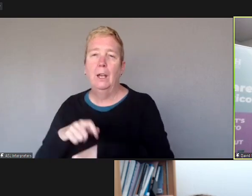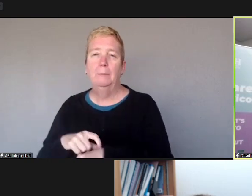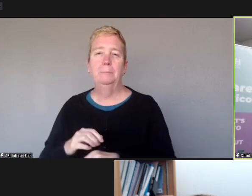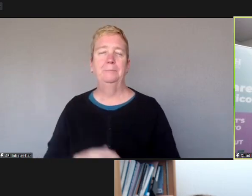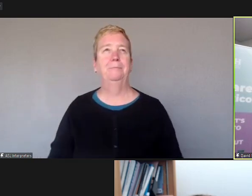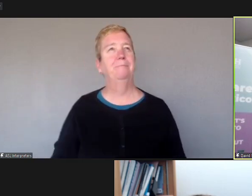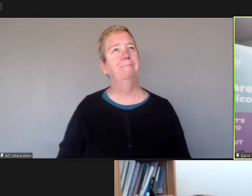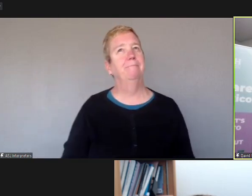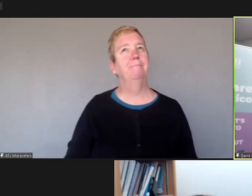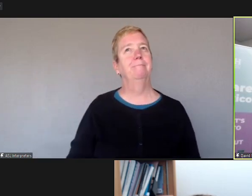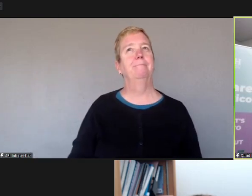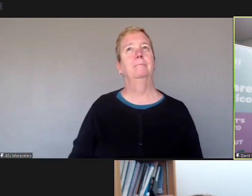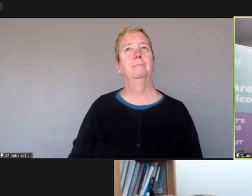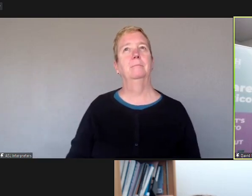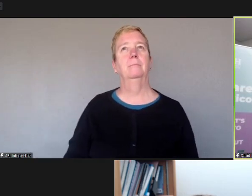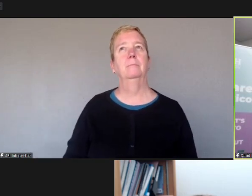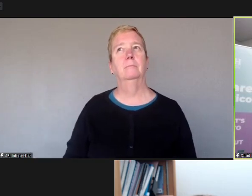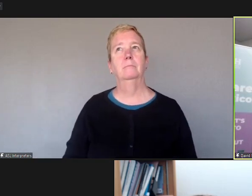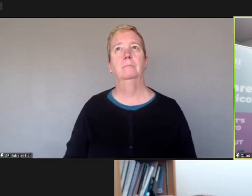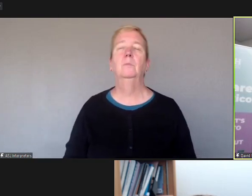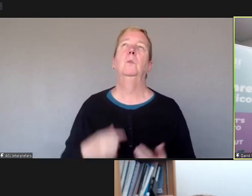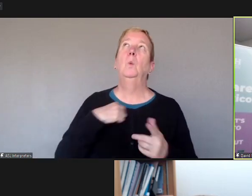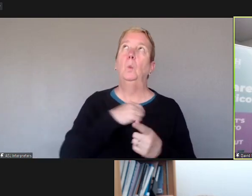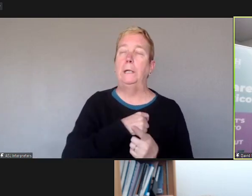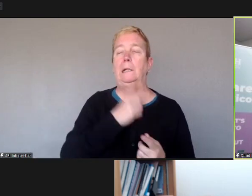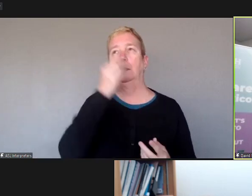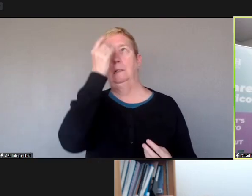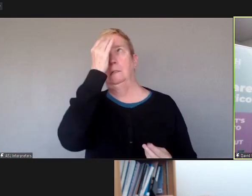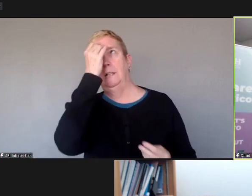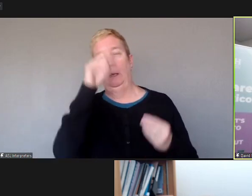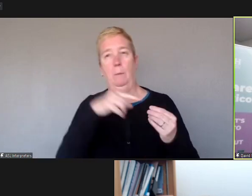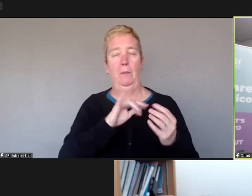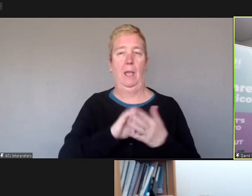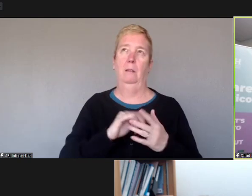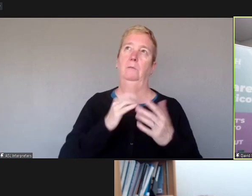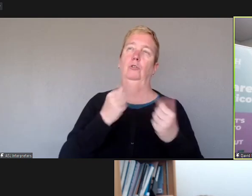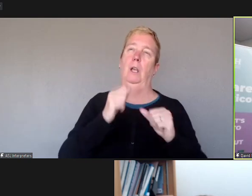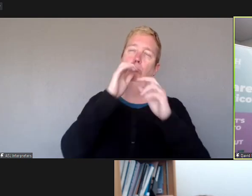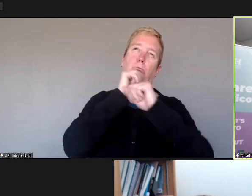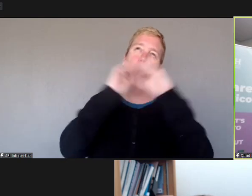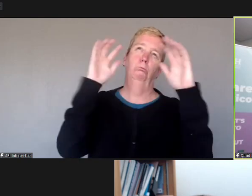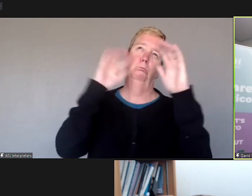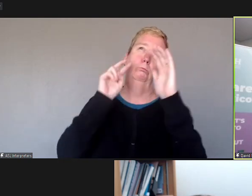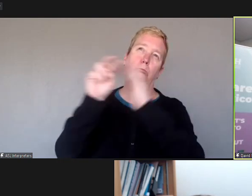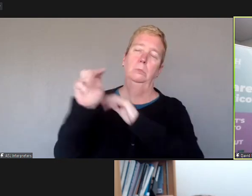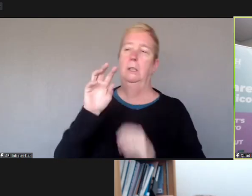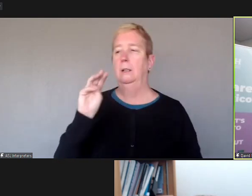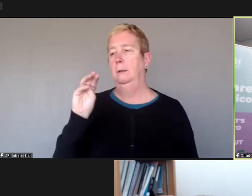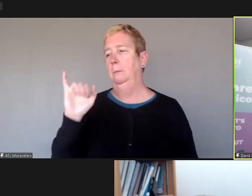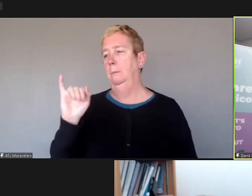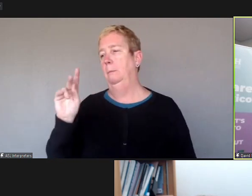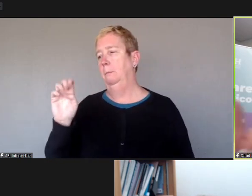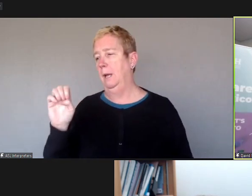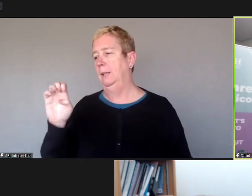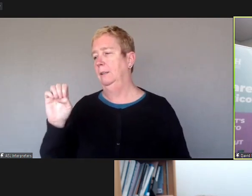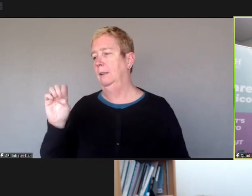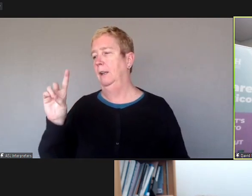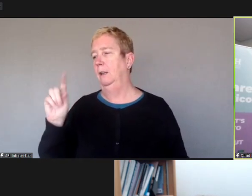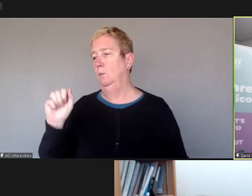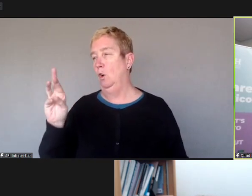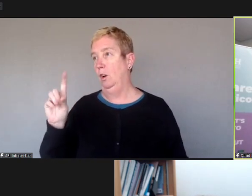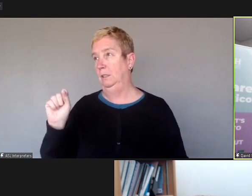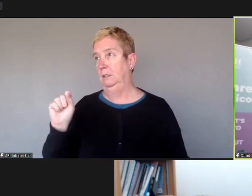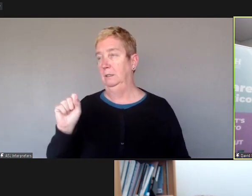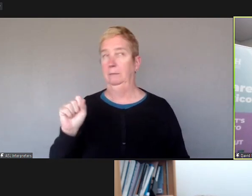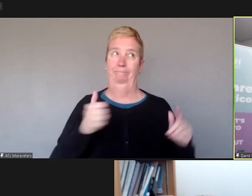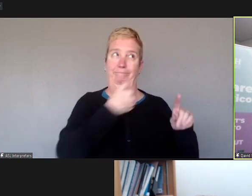like something we think about and talk about. Mike Edwards is really he's our lab